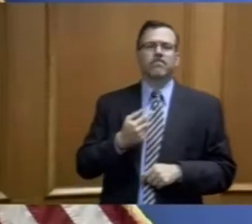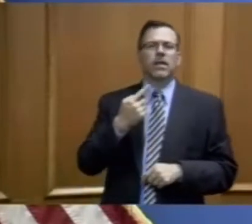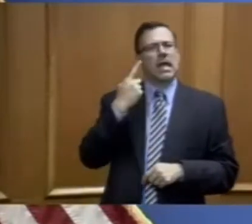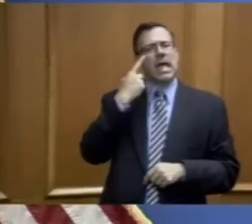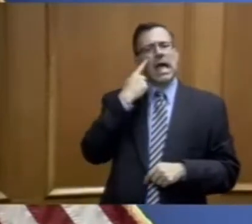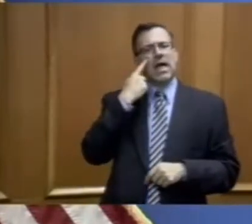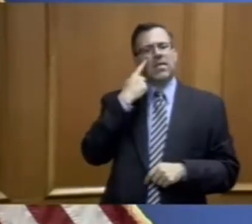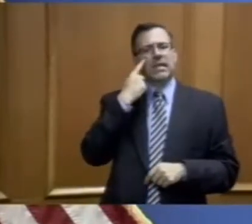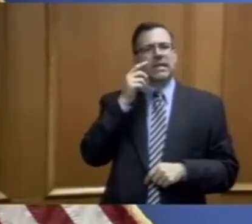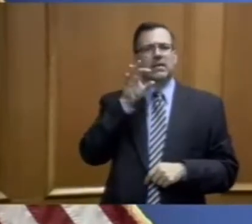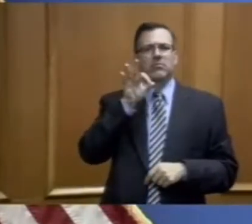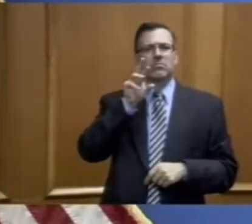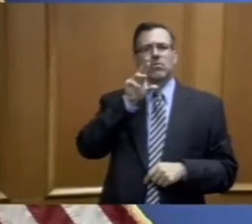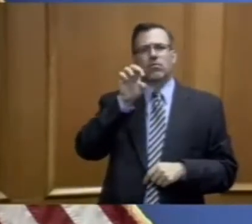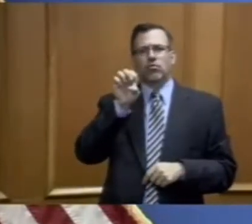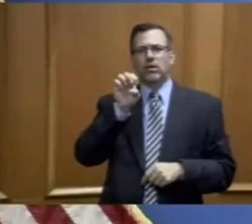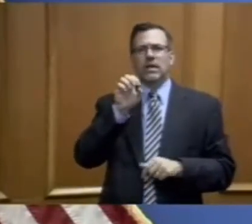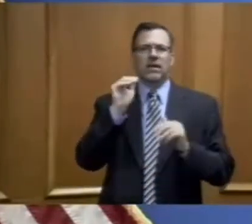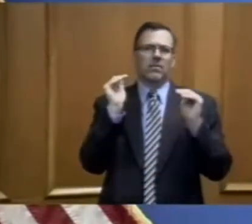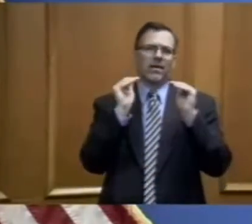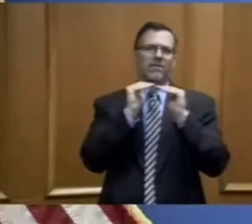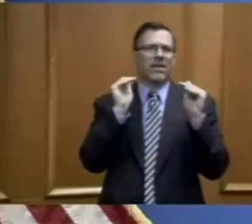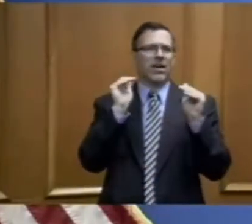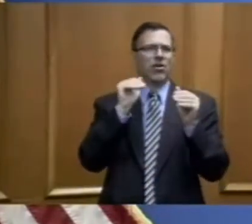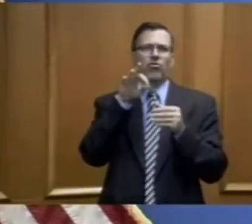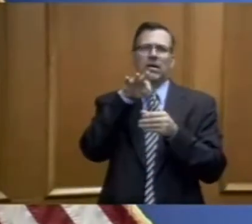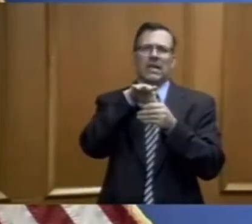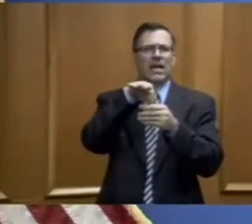in this state. It's very important,